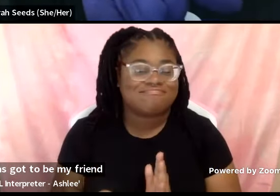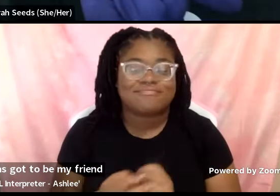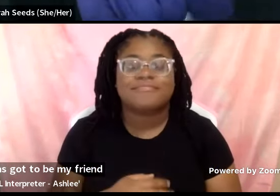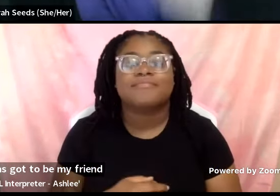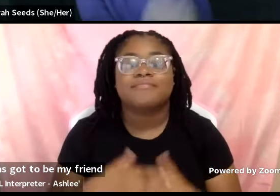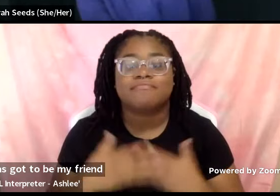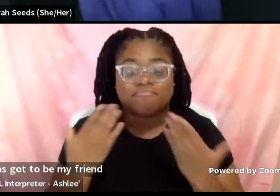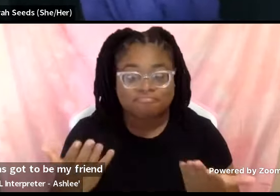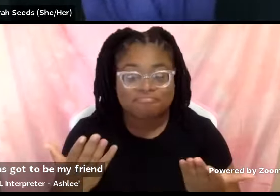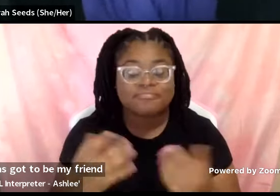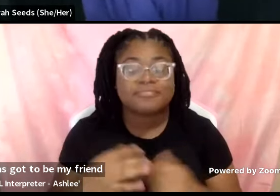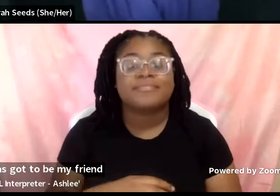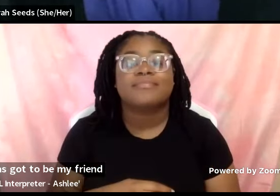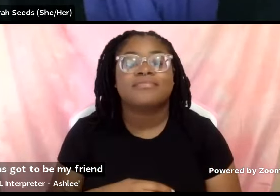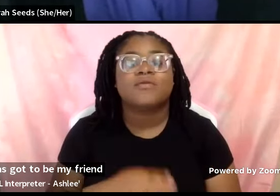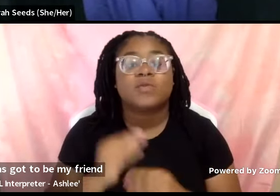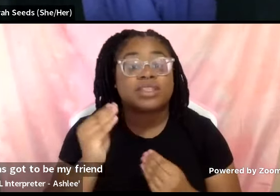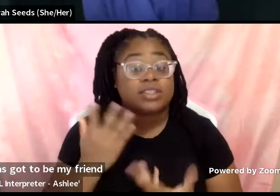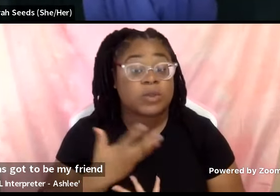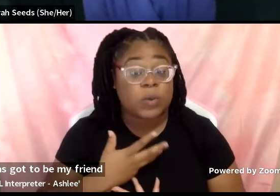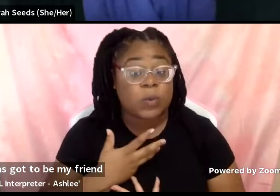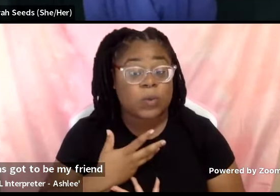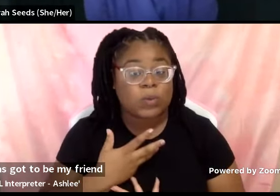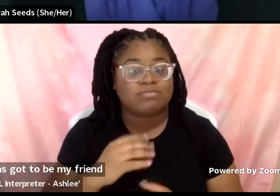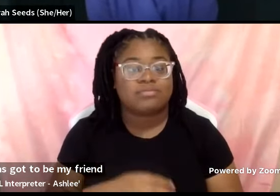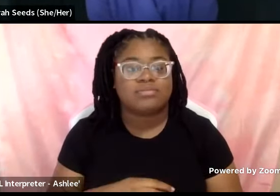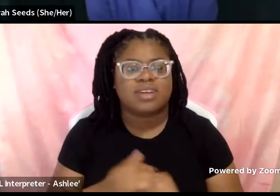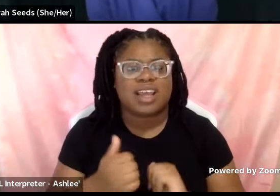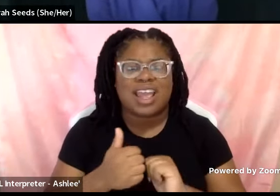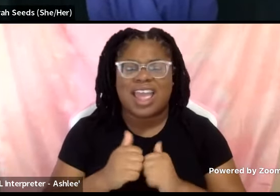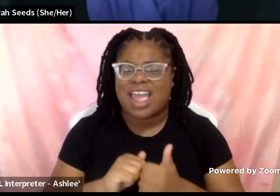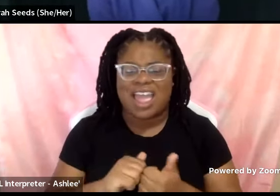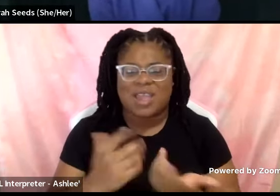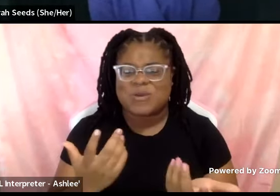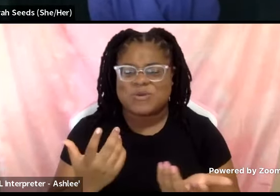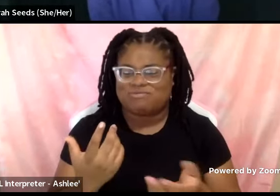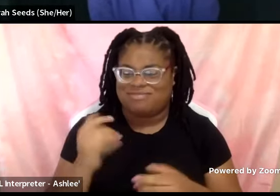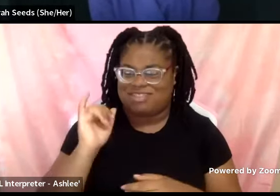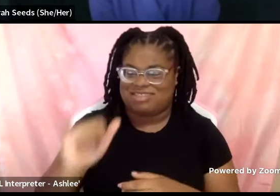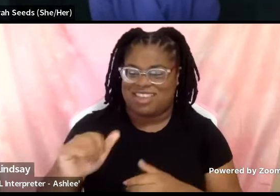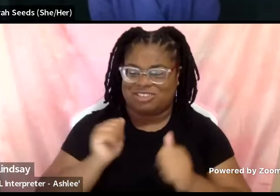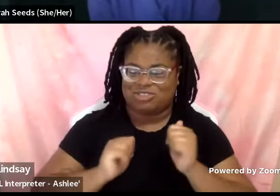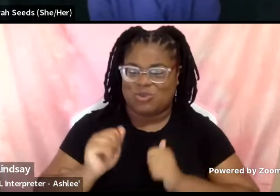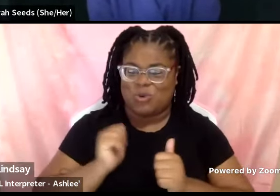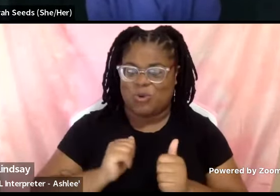Sarah and Lindsay, tell us, how did Riding the D with Dr. Seeds come about?